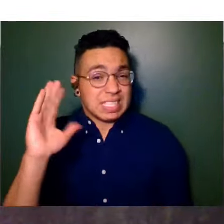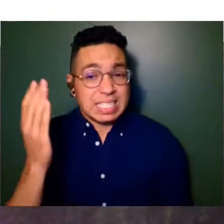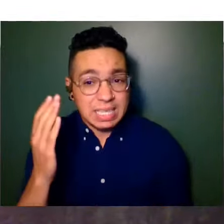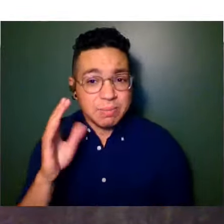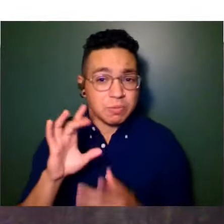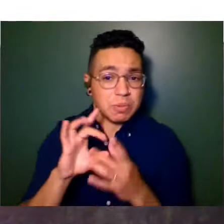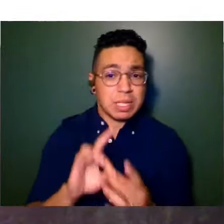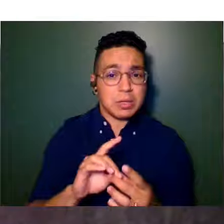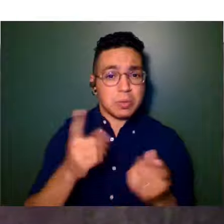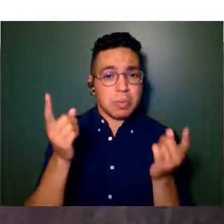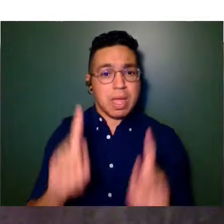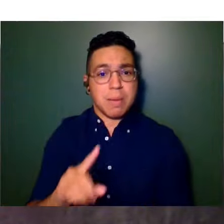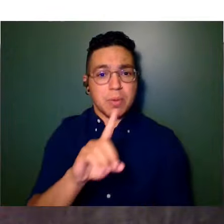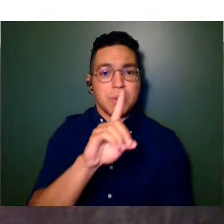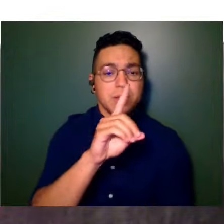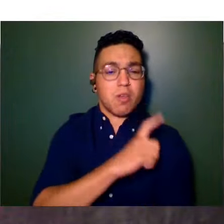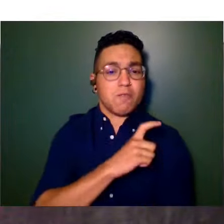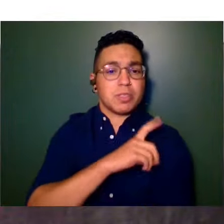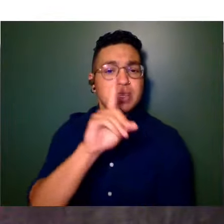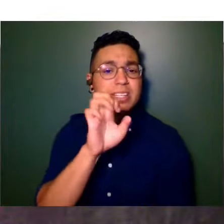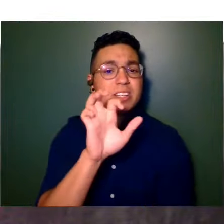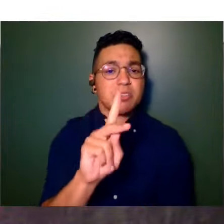here?